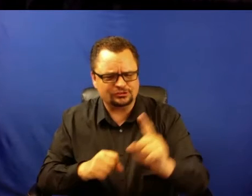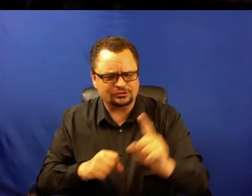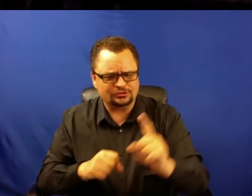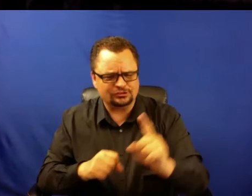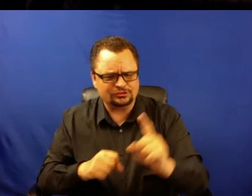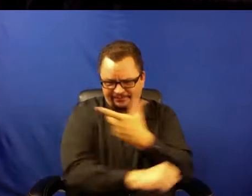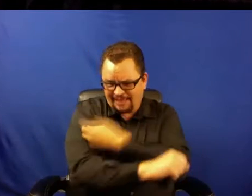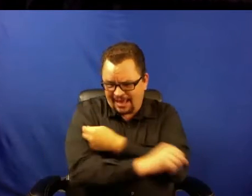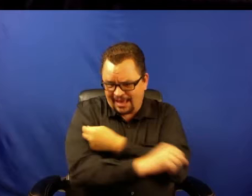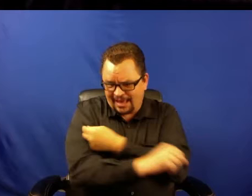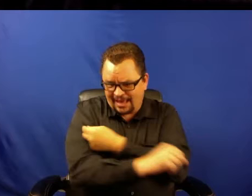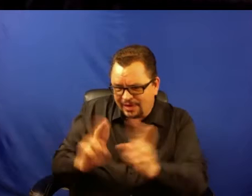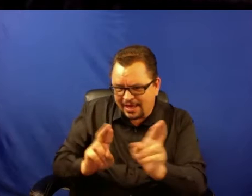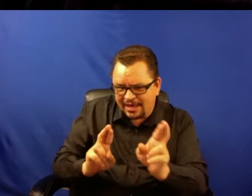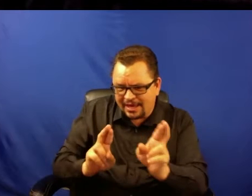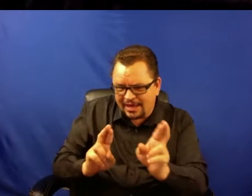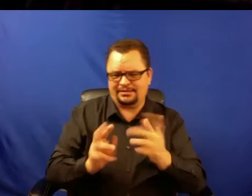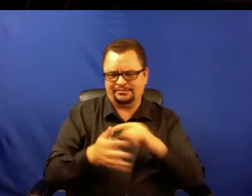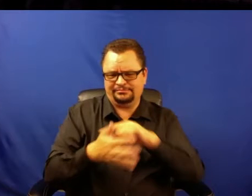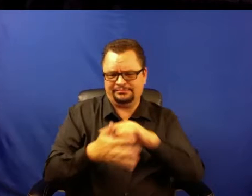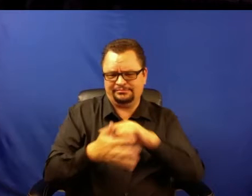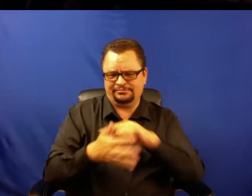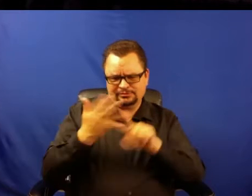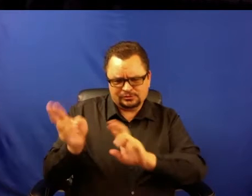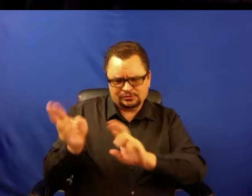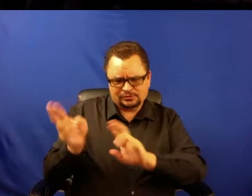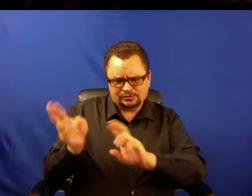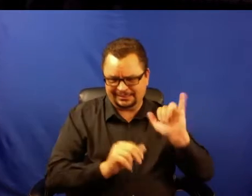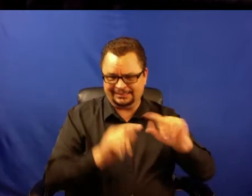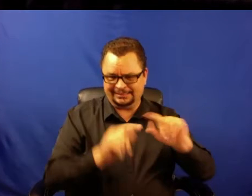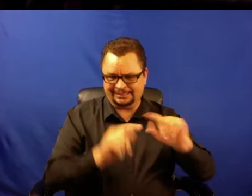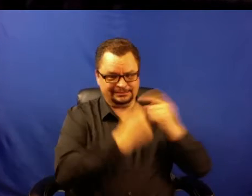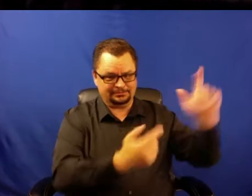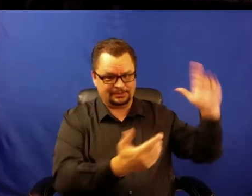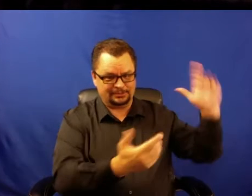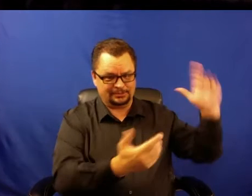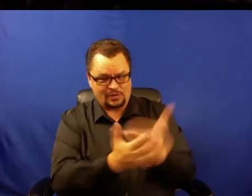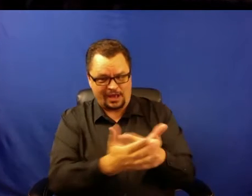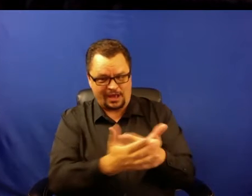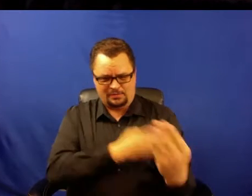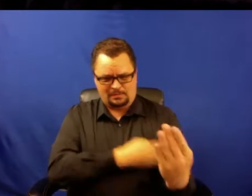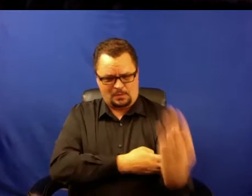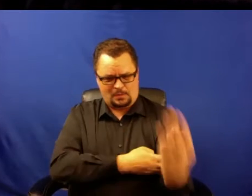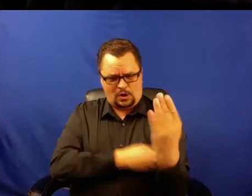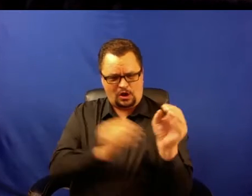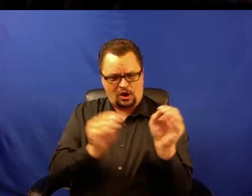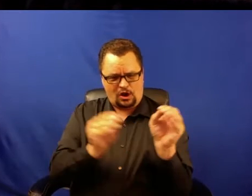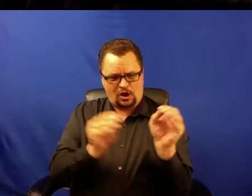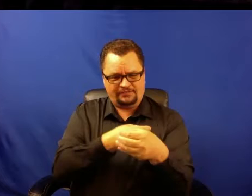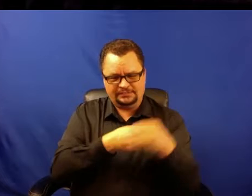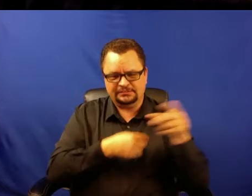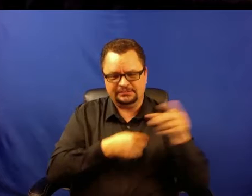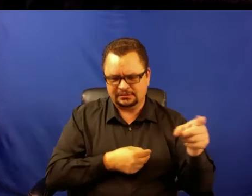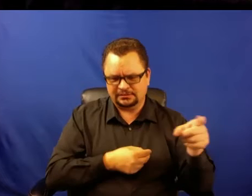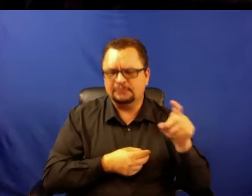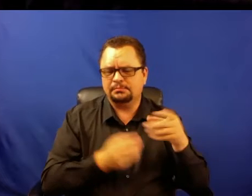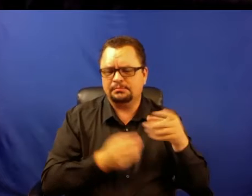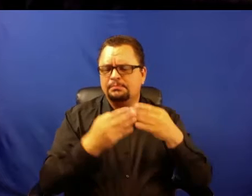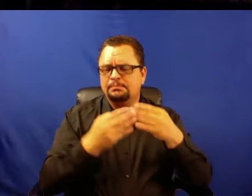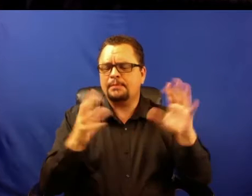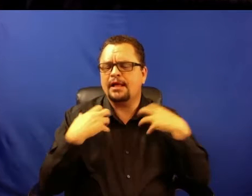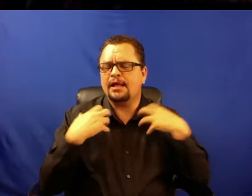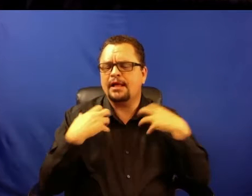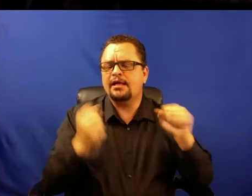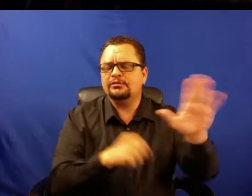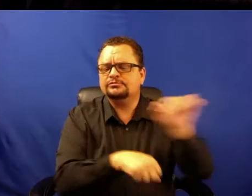in the morning. El Paso County Public Health helped with the paperwork, and Matthews Vu entered the data for each person who